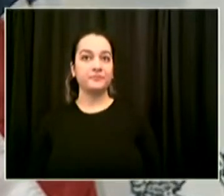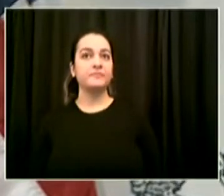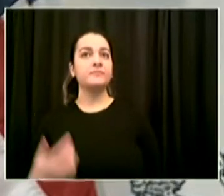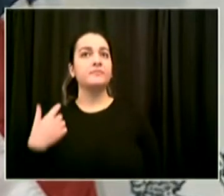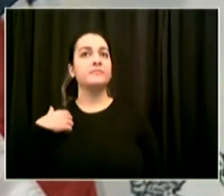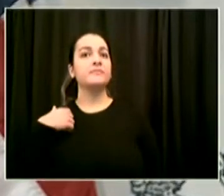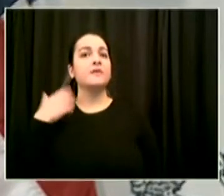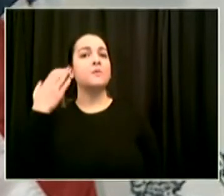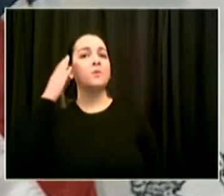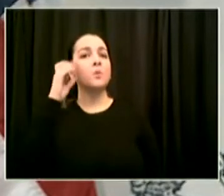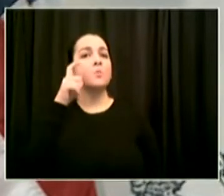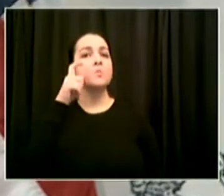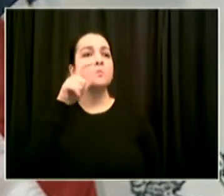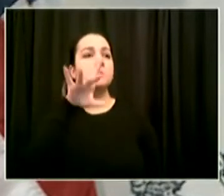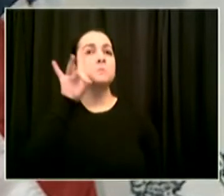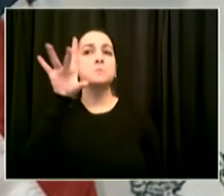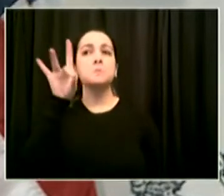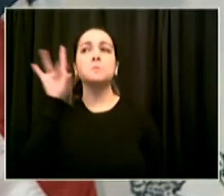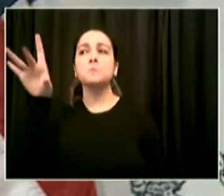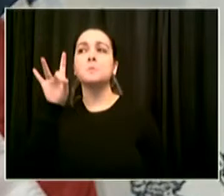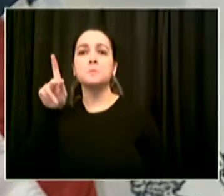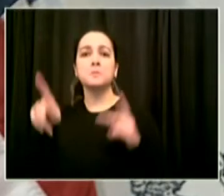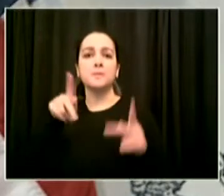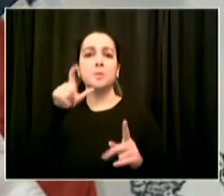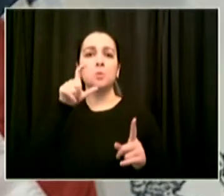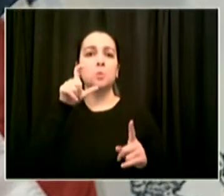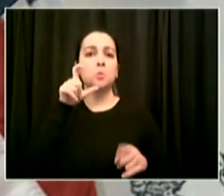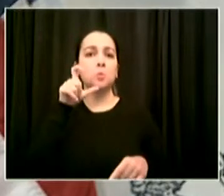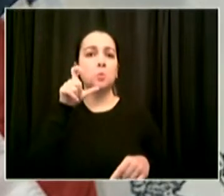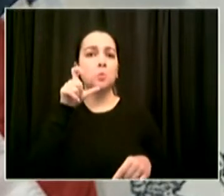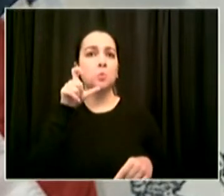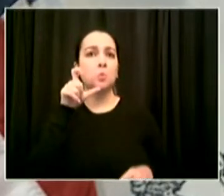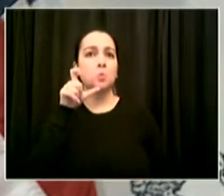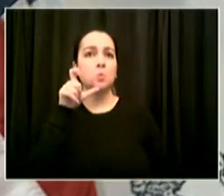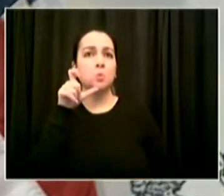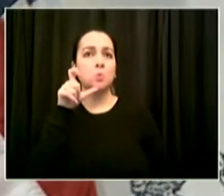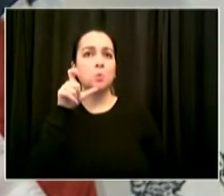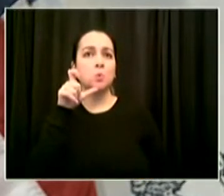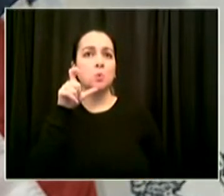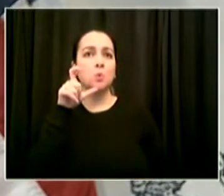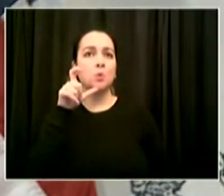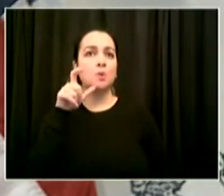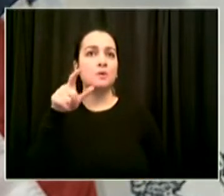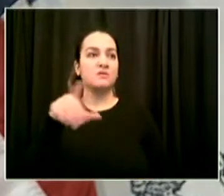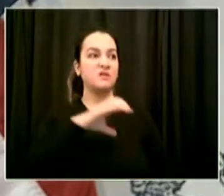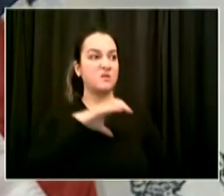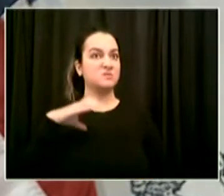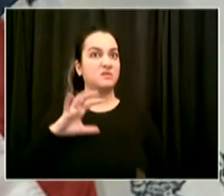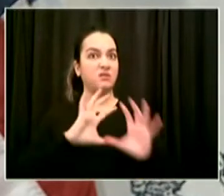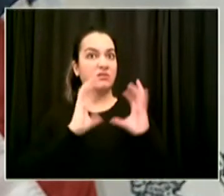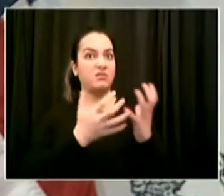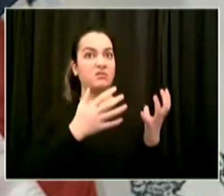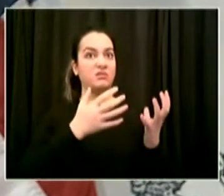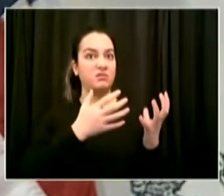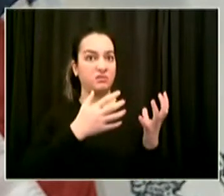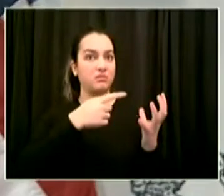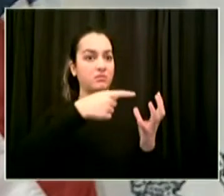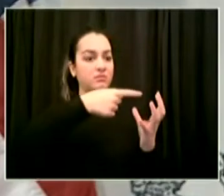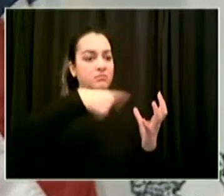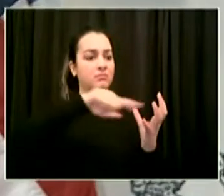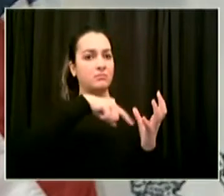the precinct council have in a final decision? Yeah, Juliet, I'll answer that because I know the commissioner had to go to another engagement,